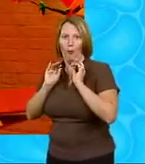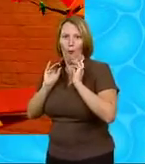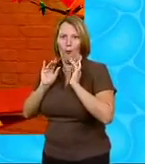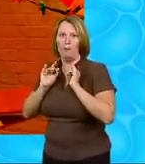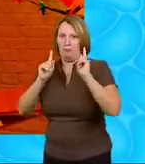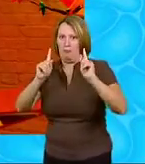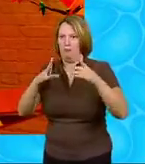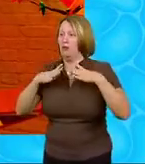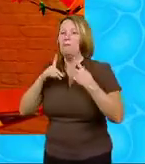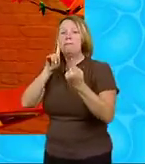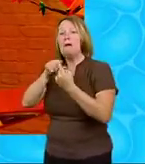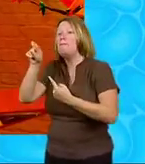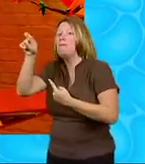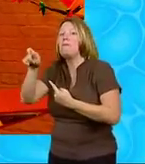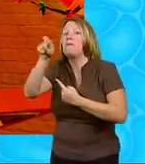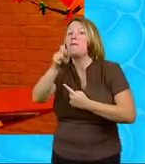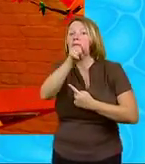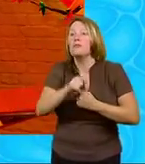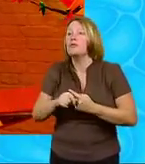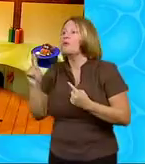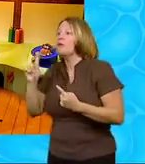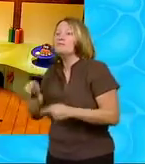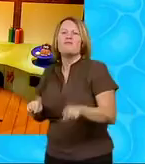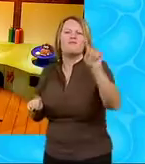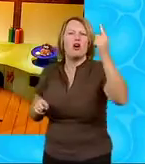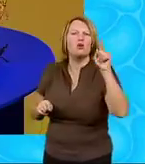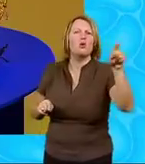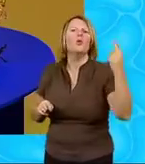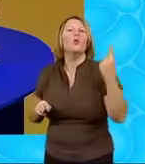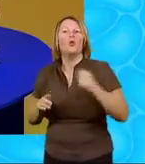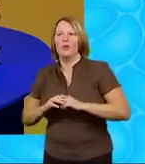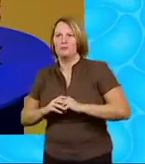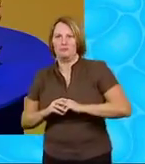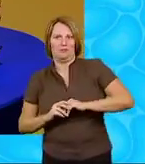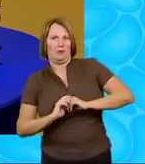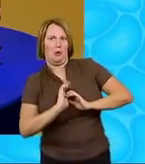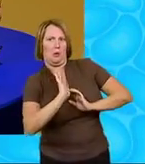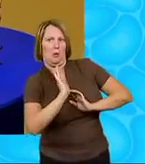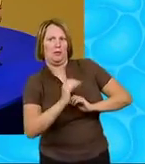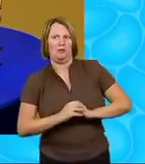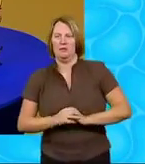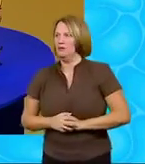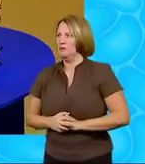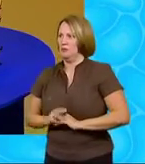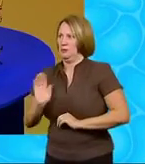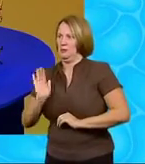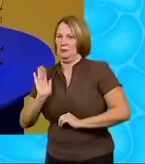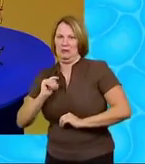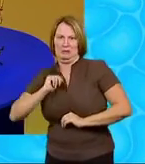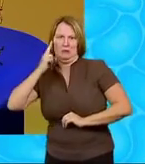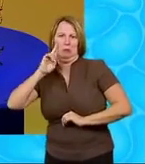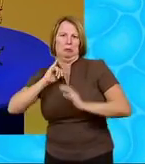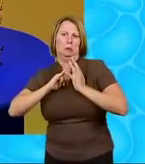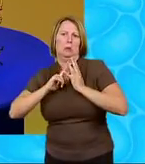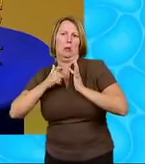So, let's meet our contestants. Contestant number one, hello! Hello, my name is Stick. I live in the attic